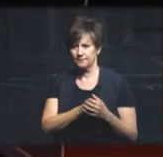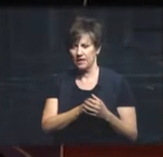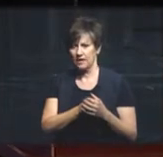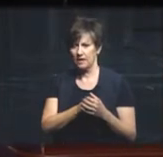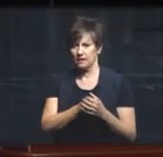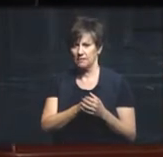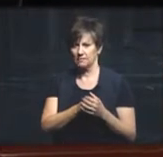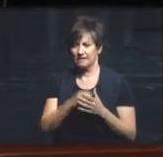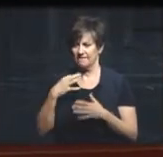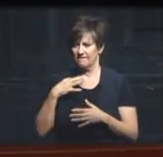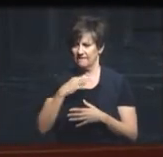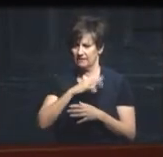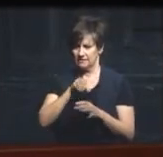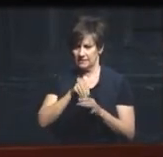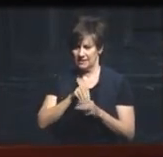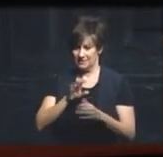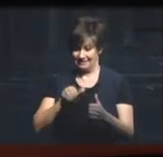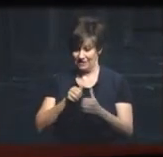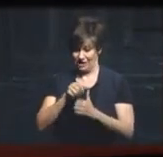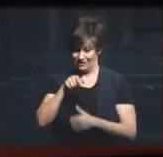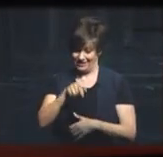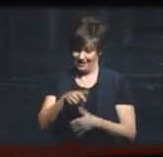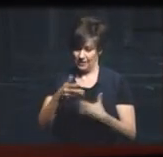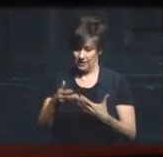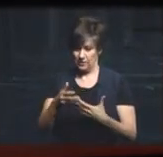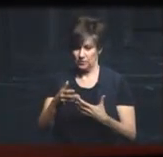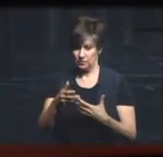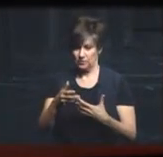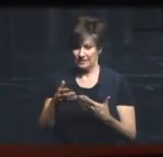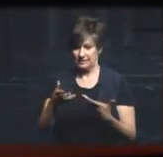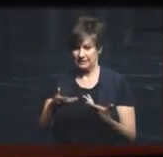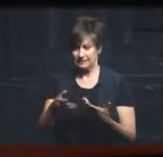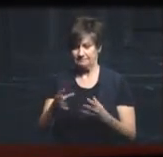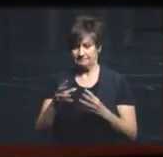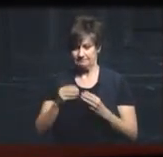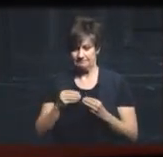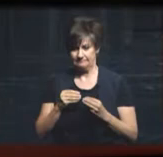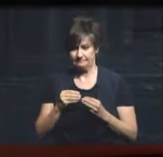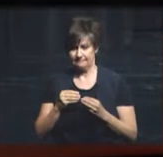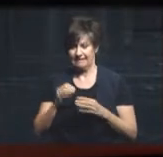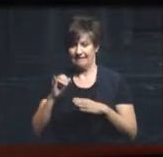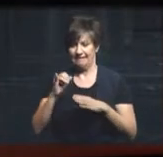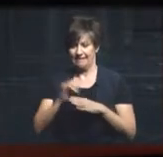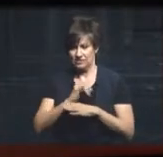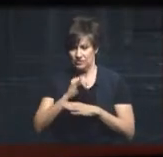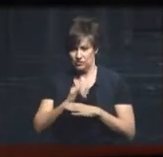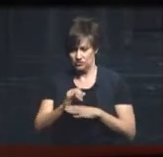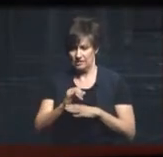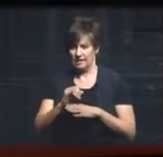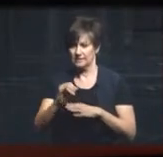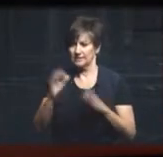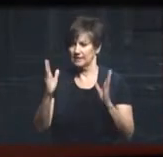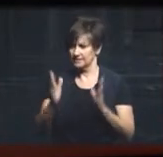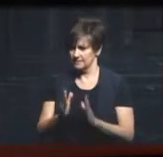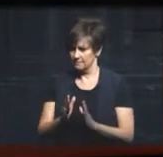engagement is our challenge there that we ended up settling on, is institutionalizing a